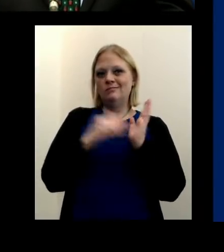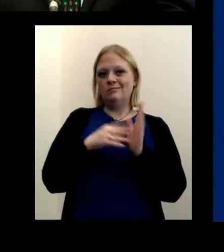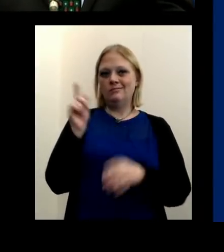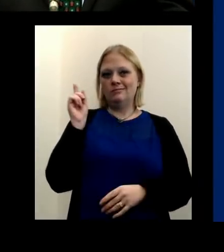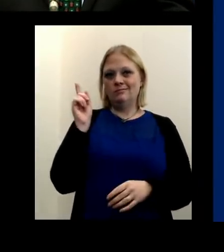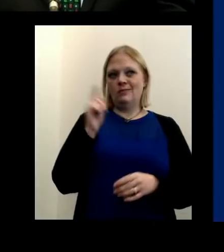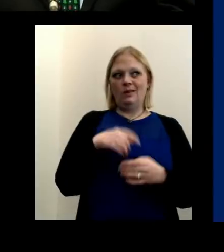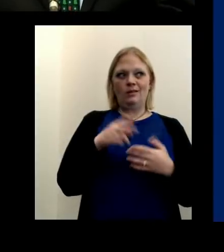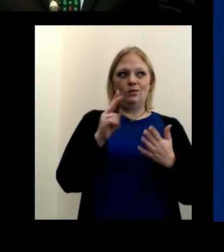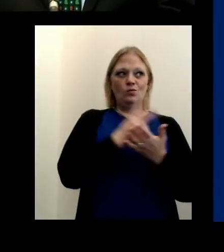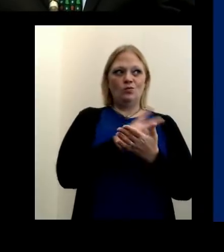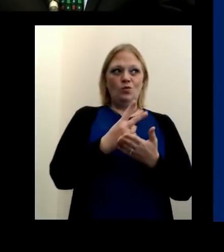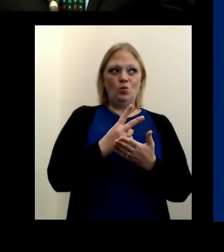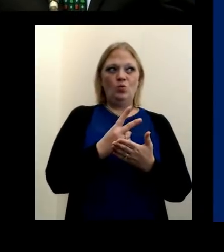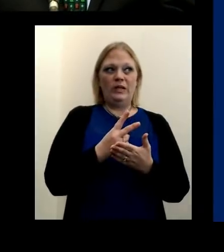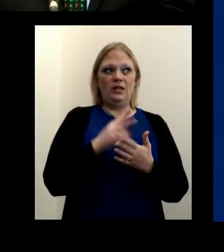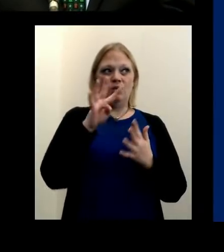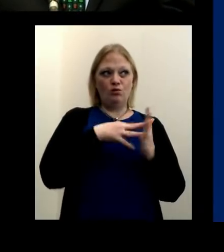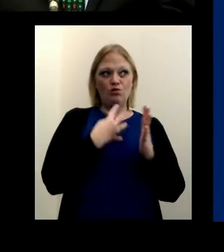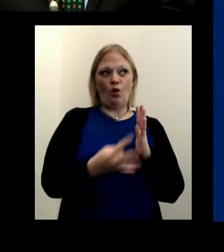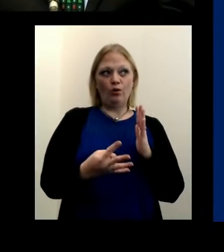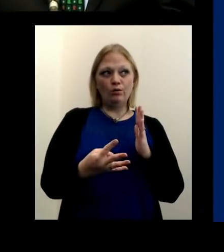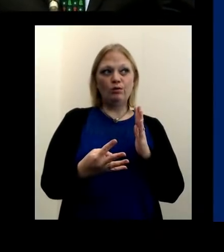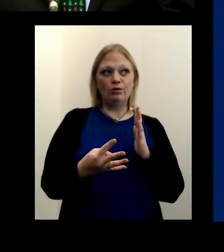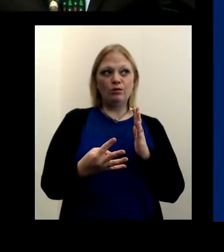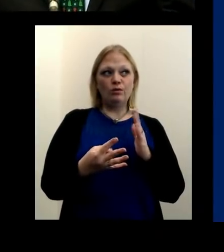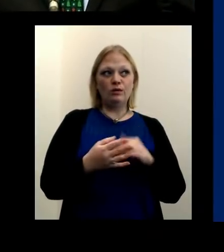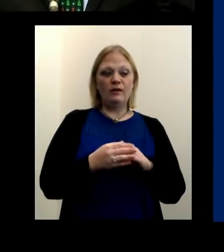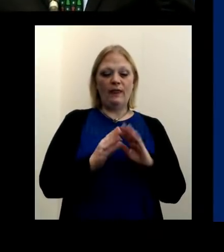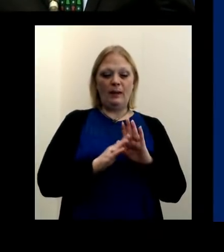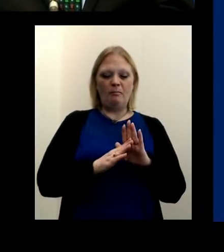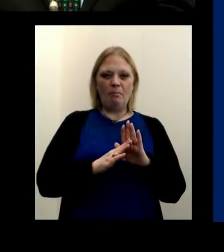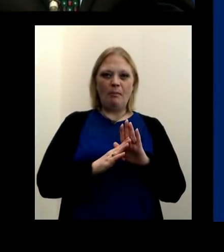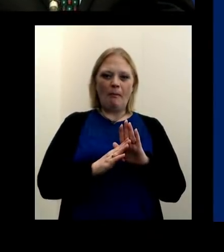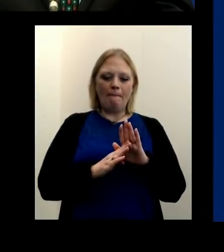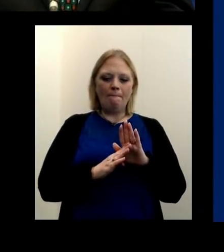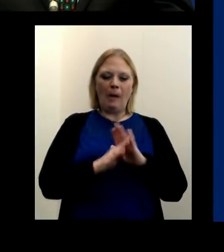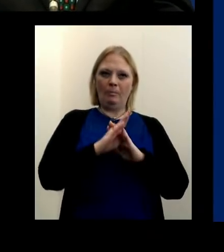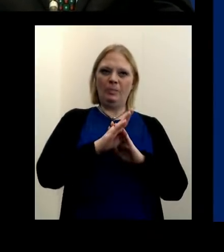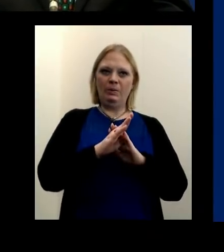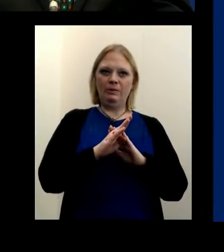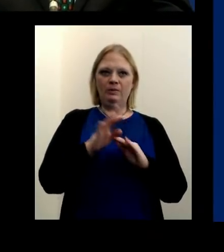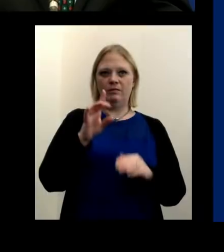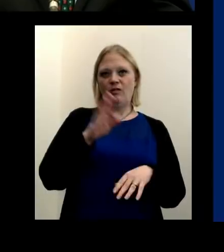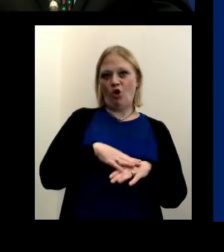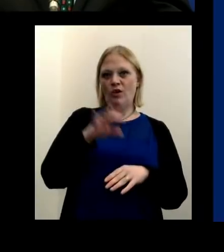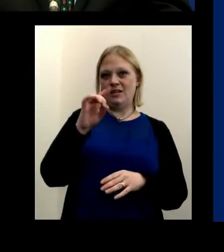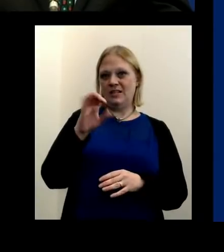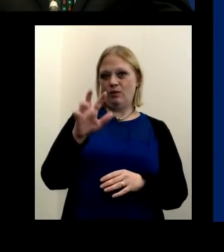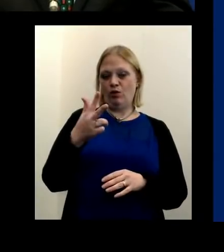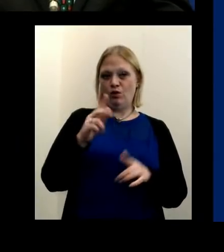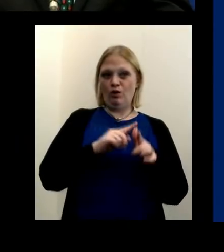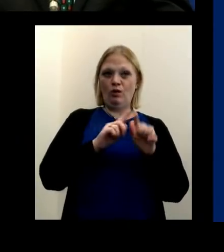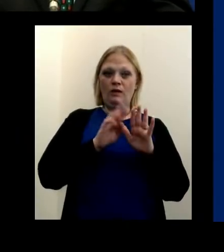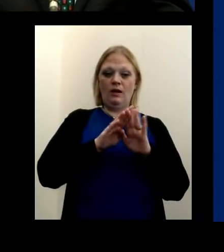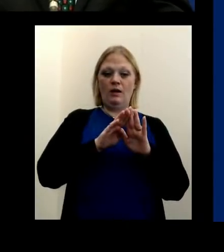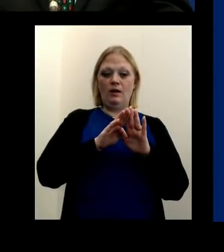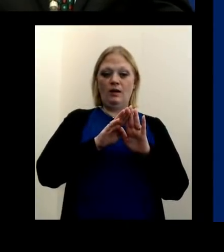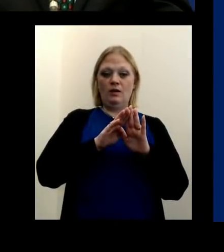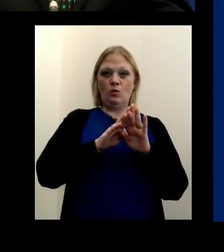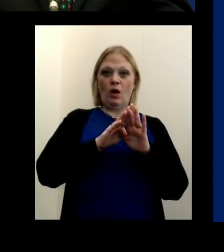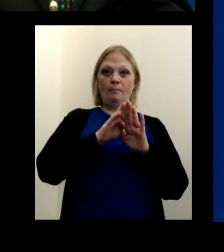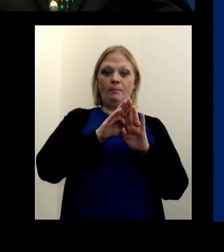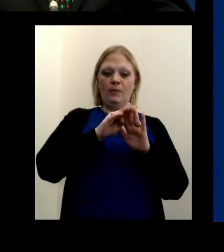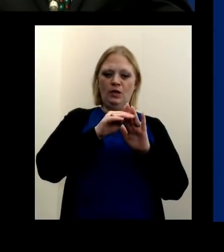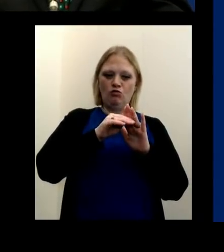2-week chart, the bump that occurred on December 3rd, and then we had a drop and then a slight increase. But one